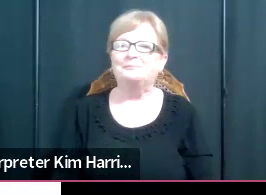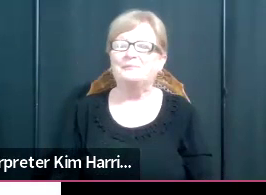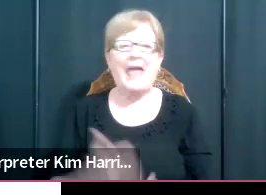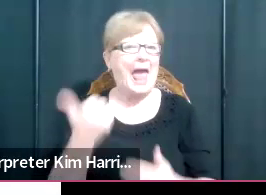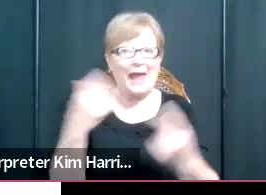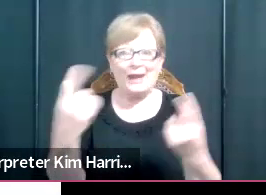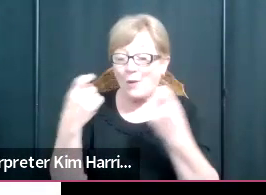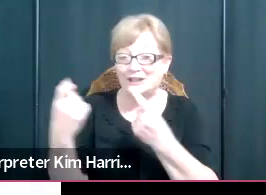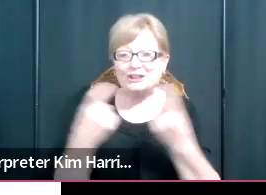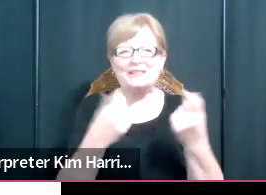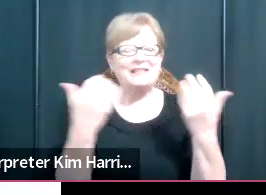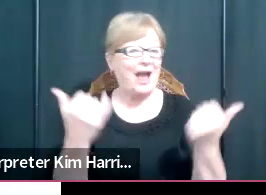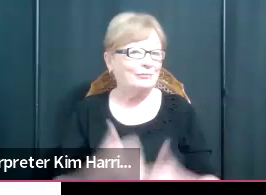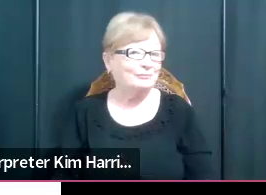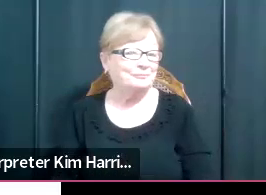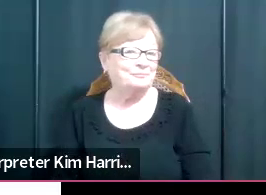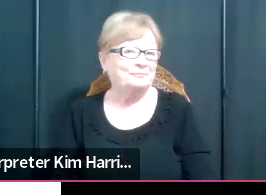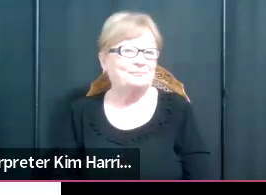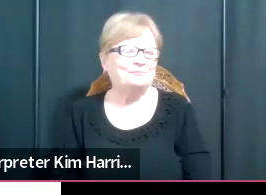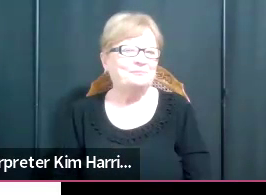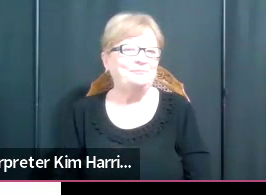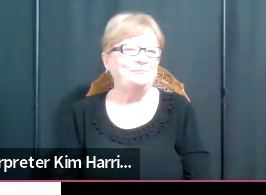Any questions at this time?